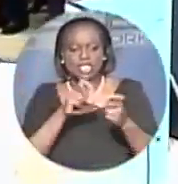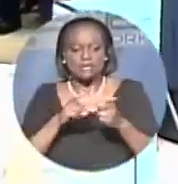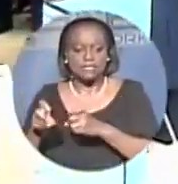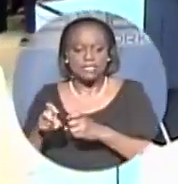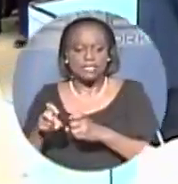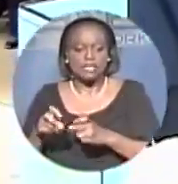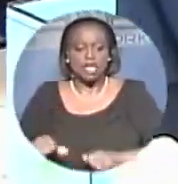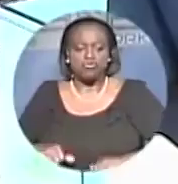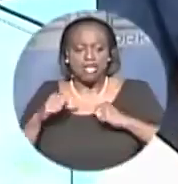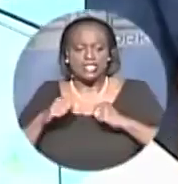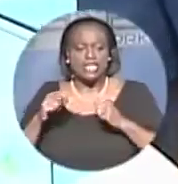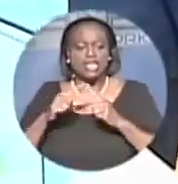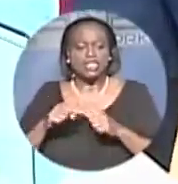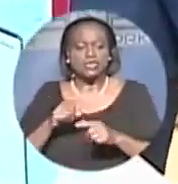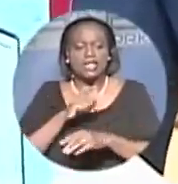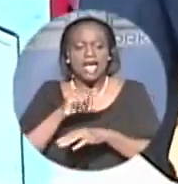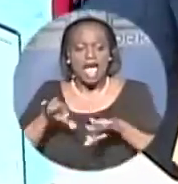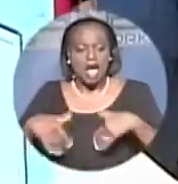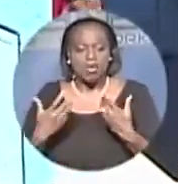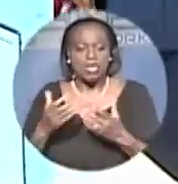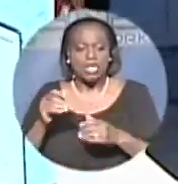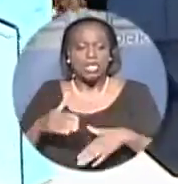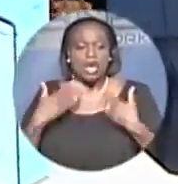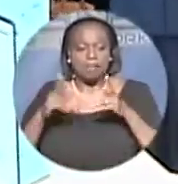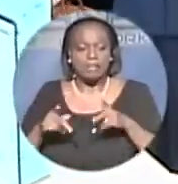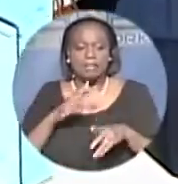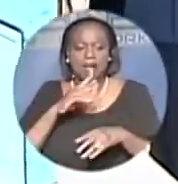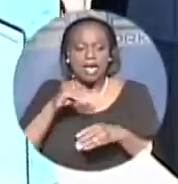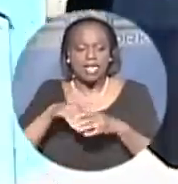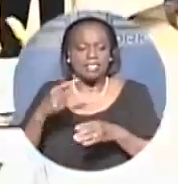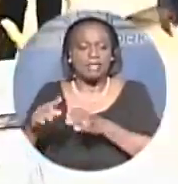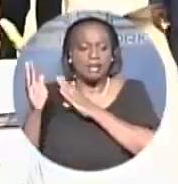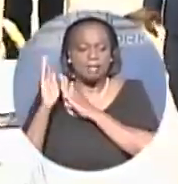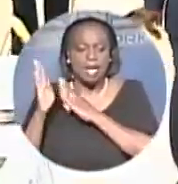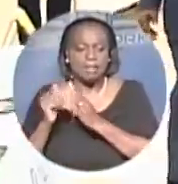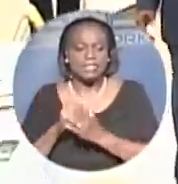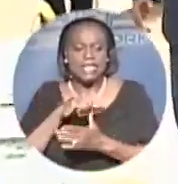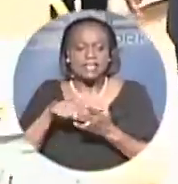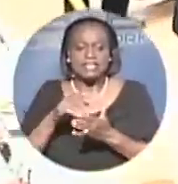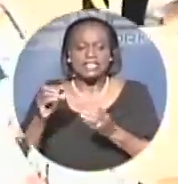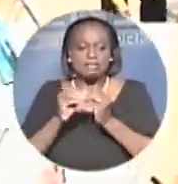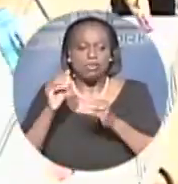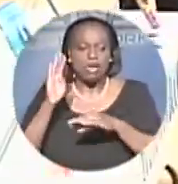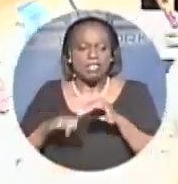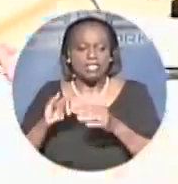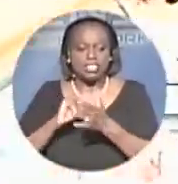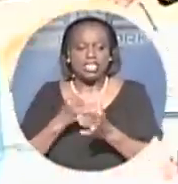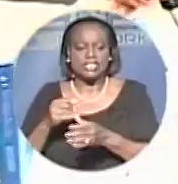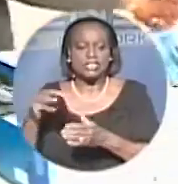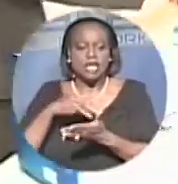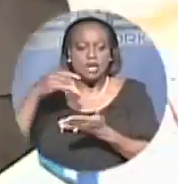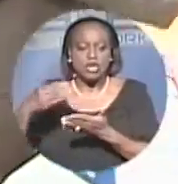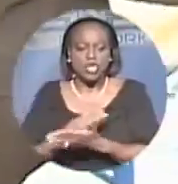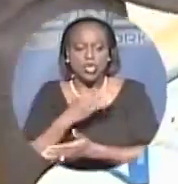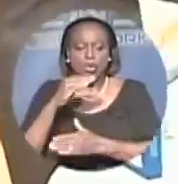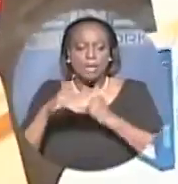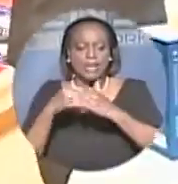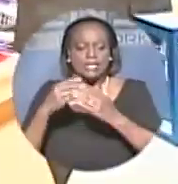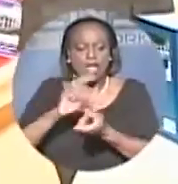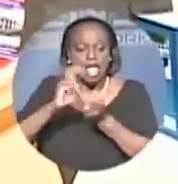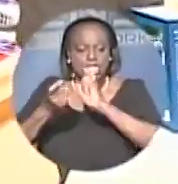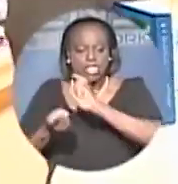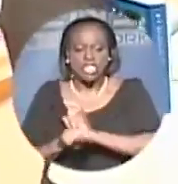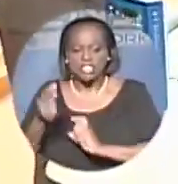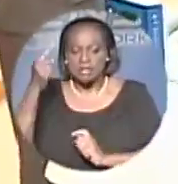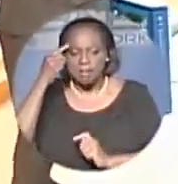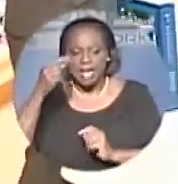the Bahamas. He said this investment in education is about more than just modern buildings. Instead, it's about changing the mindset